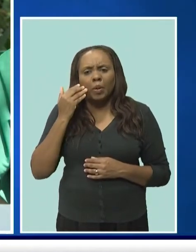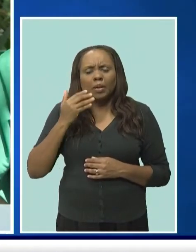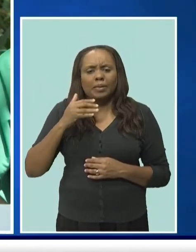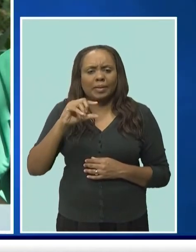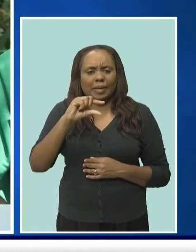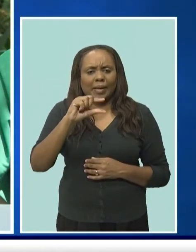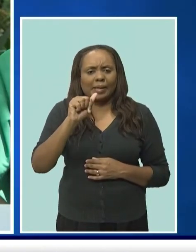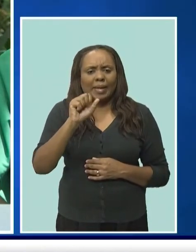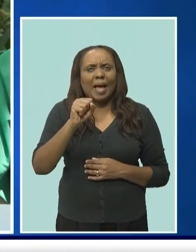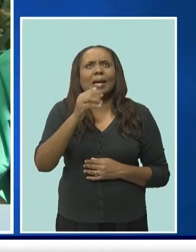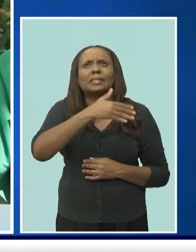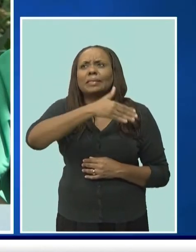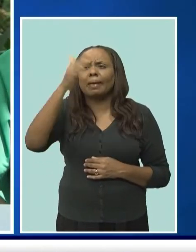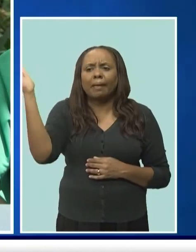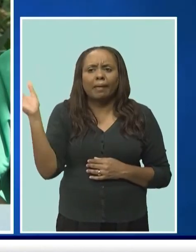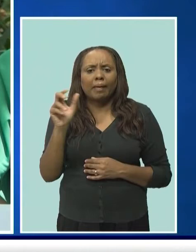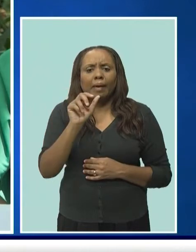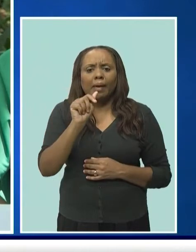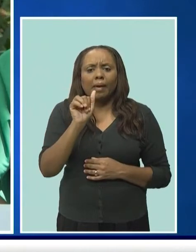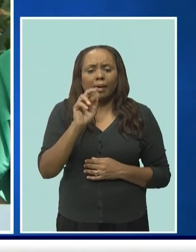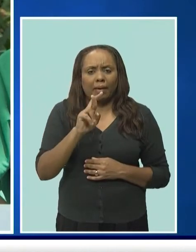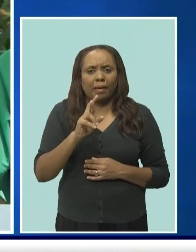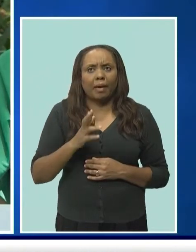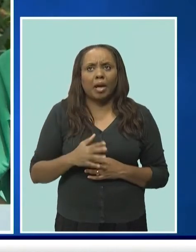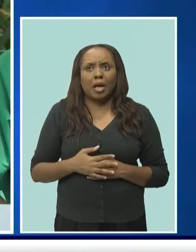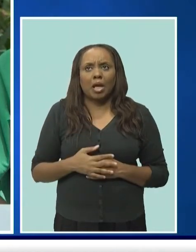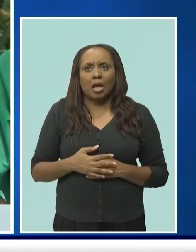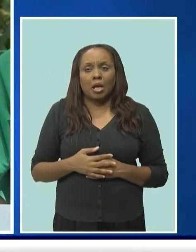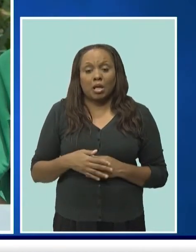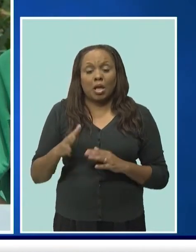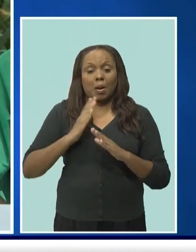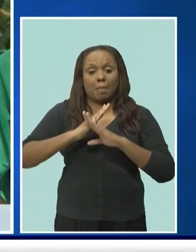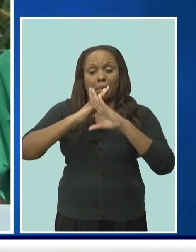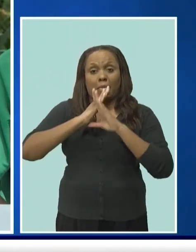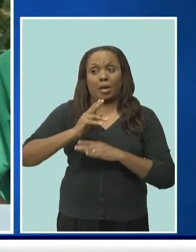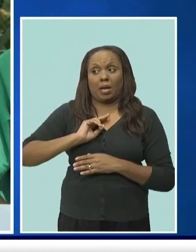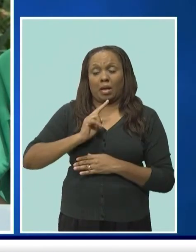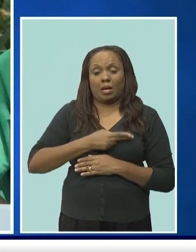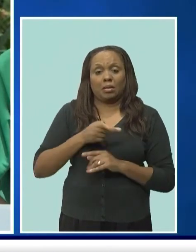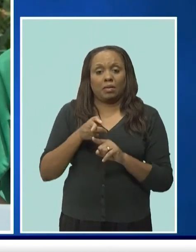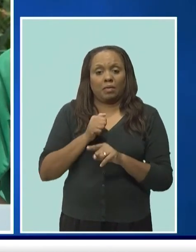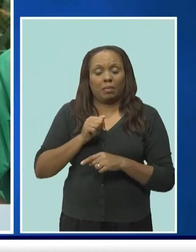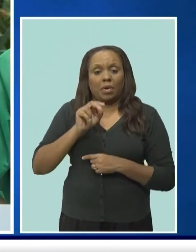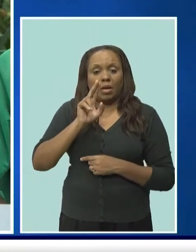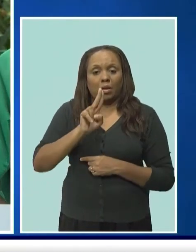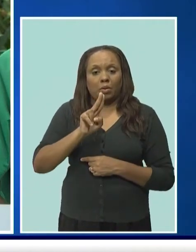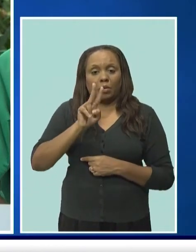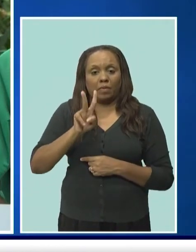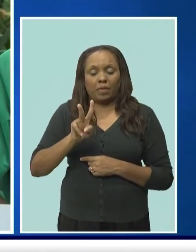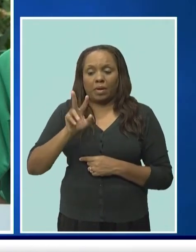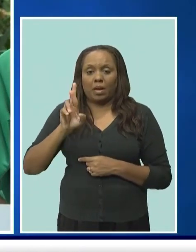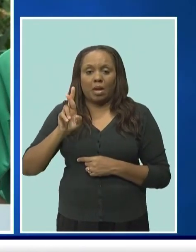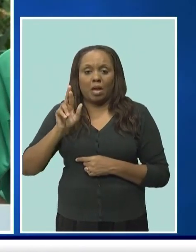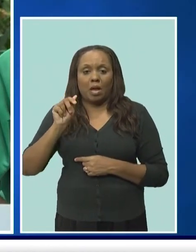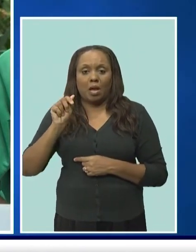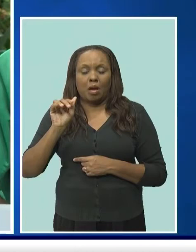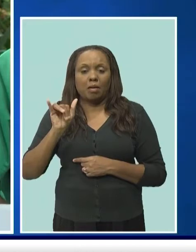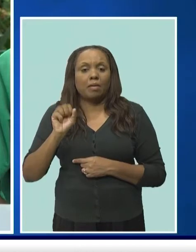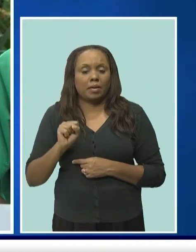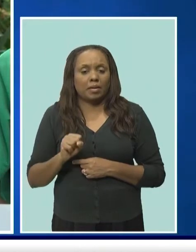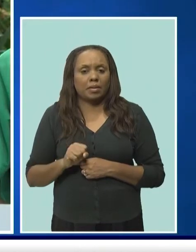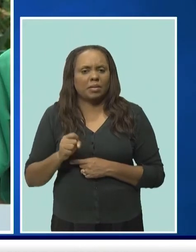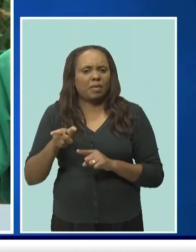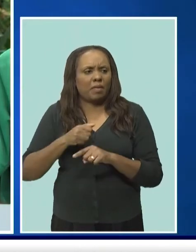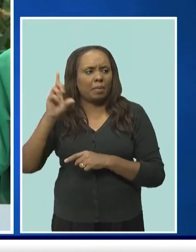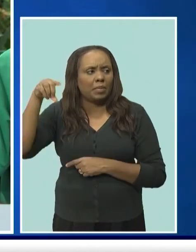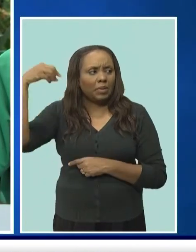gas that seeks to destroy the ozone layer, the layer that protects us from the UV rays of the sun, the one thing